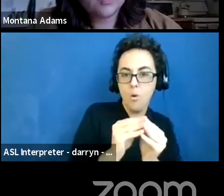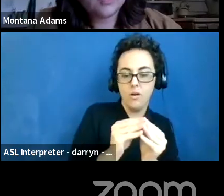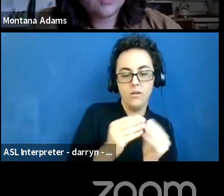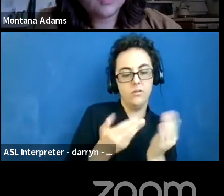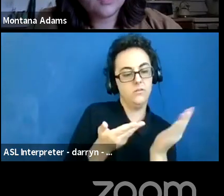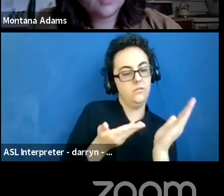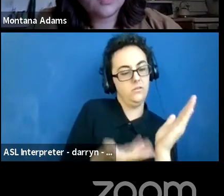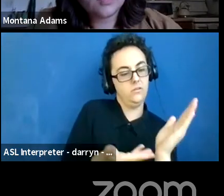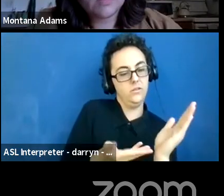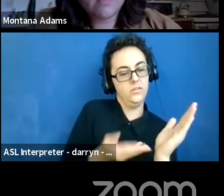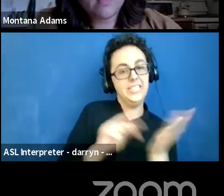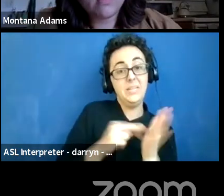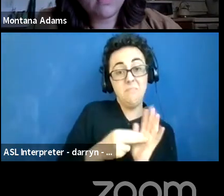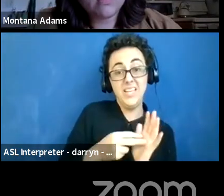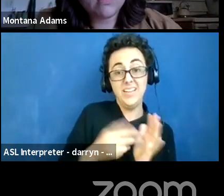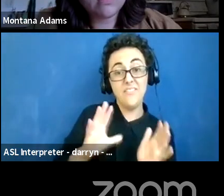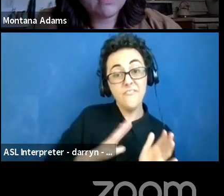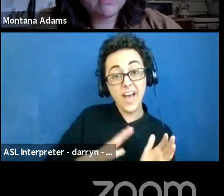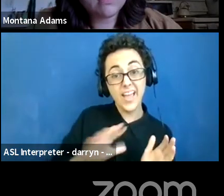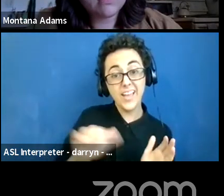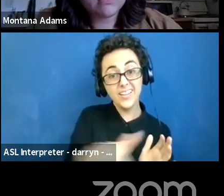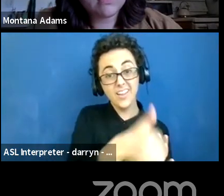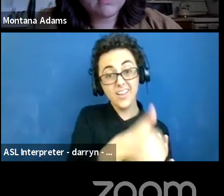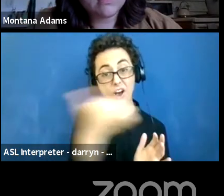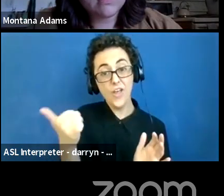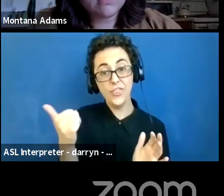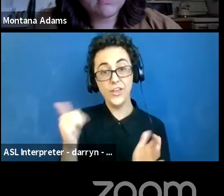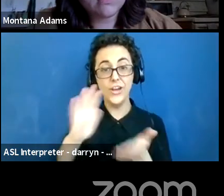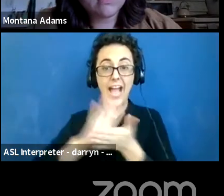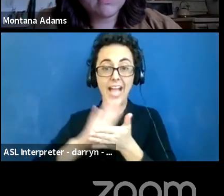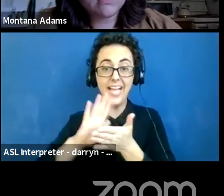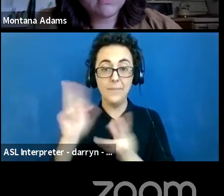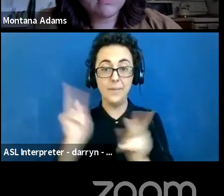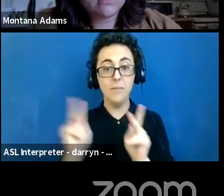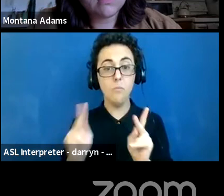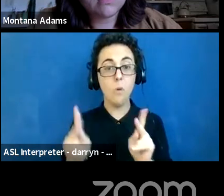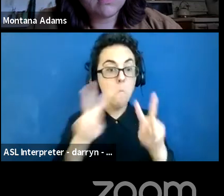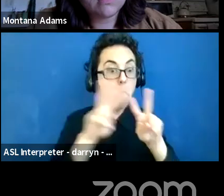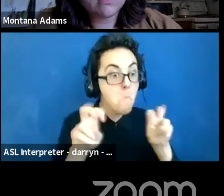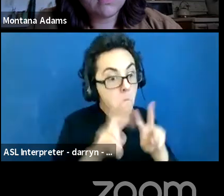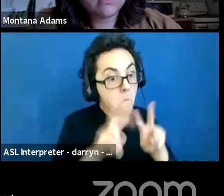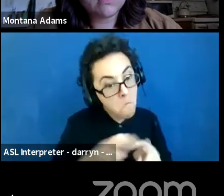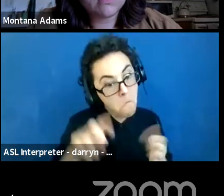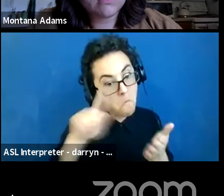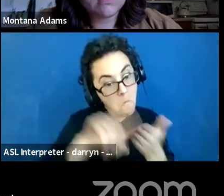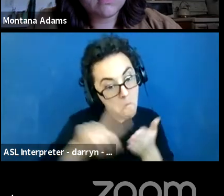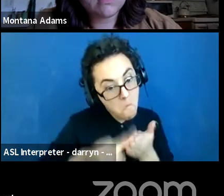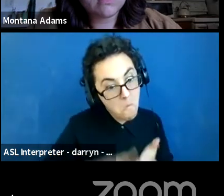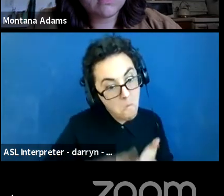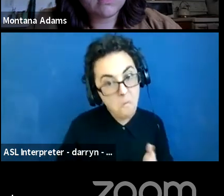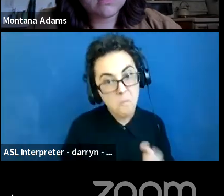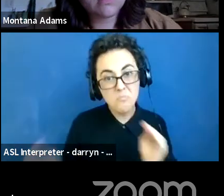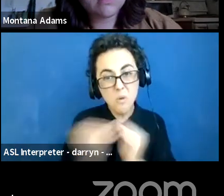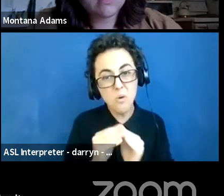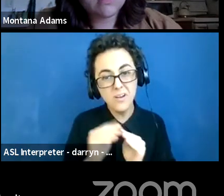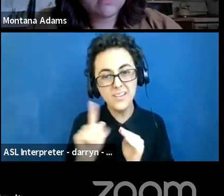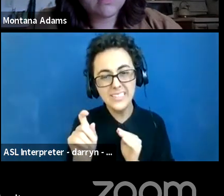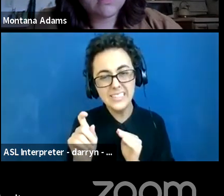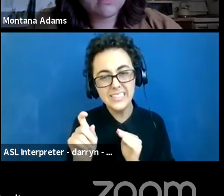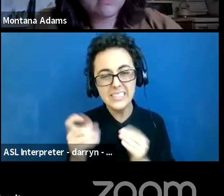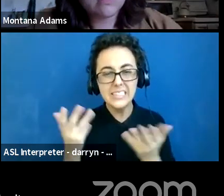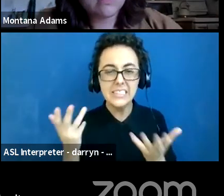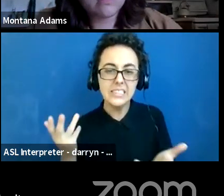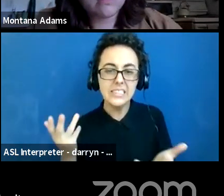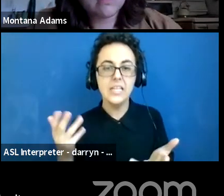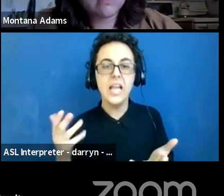on the other side of that, part of me feels like lived experience of Native theater, the way I would define it, is relationships.